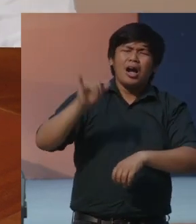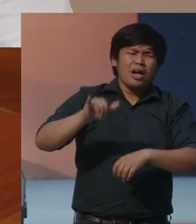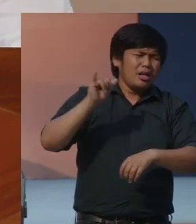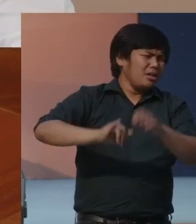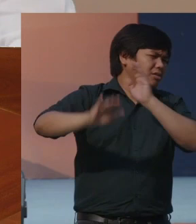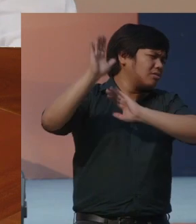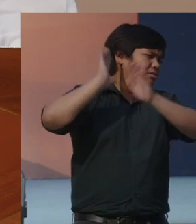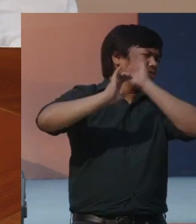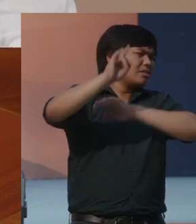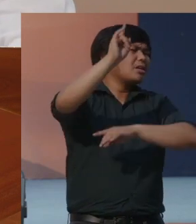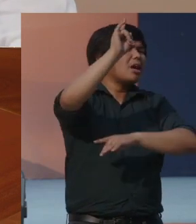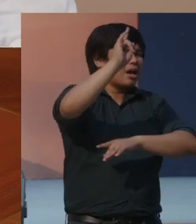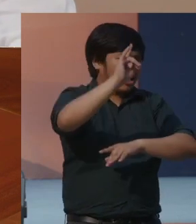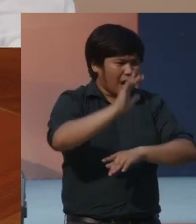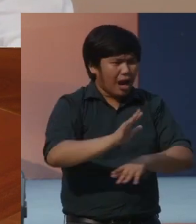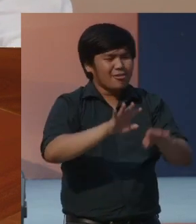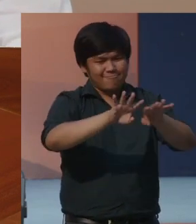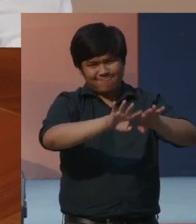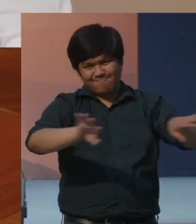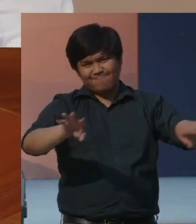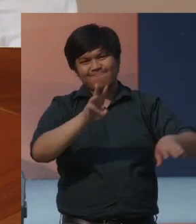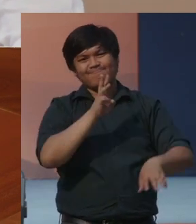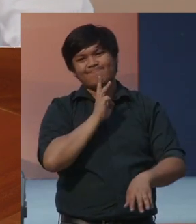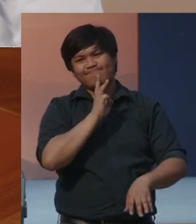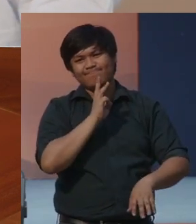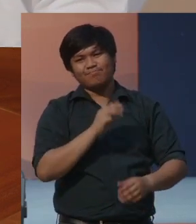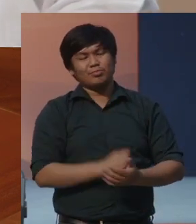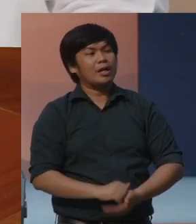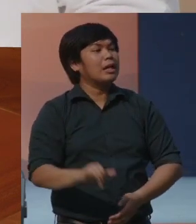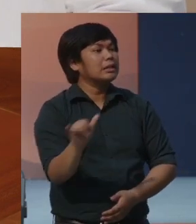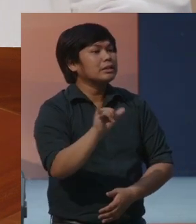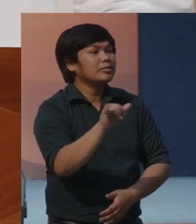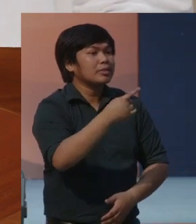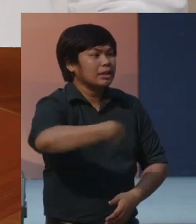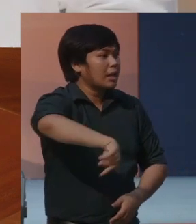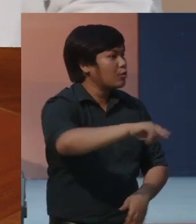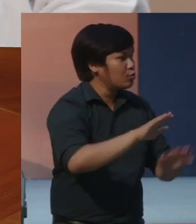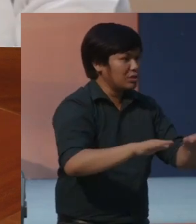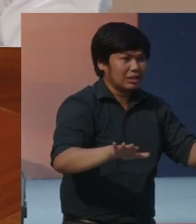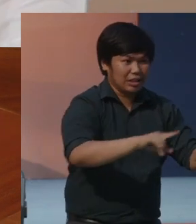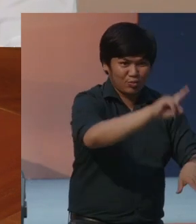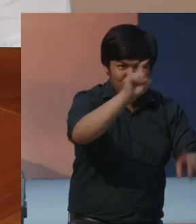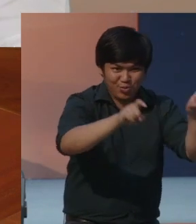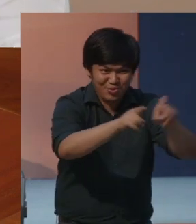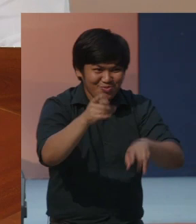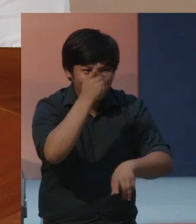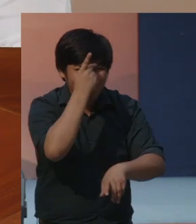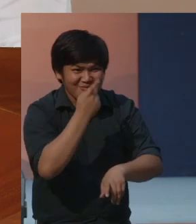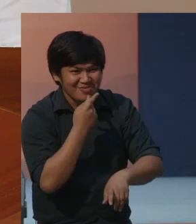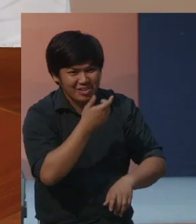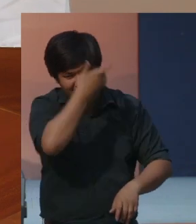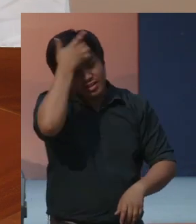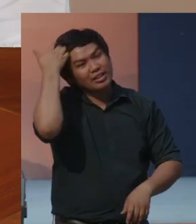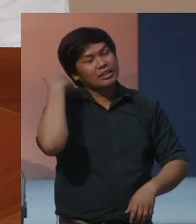Parang tayo mga kapatid, kung tayo may mga anak na, at meron silang